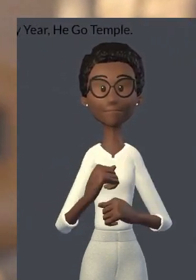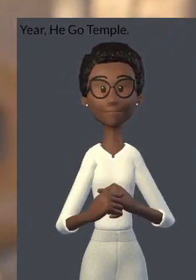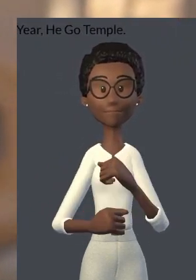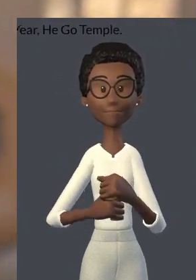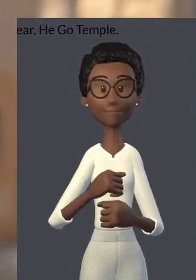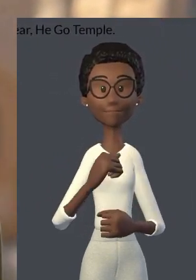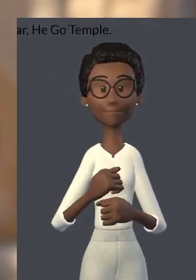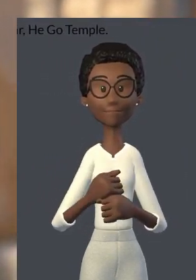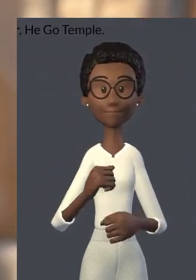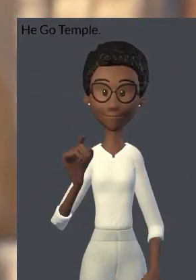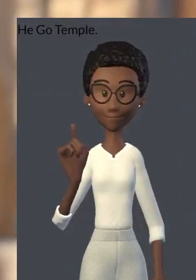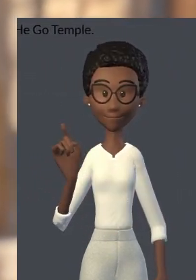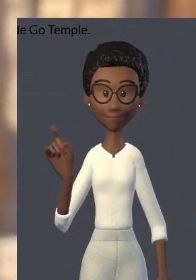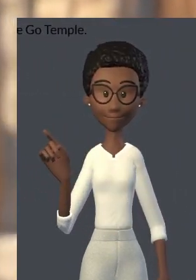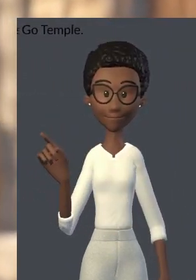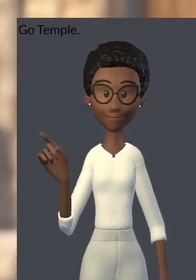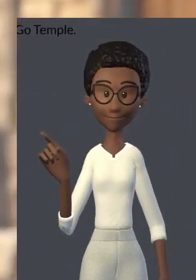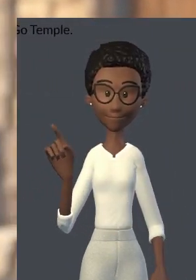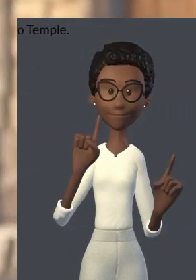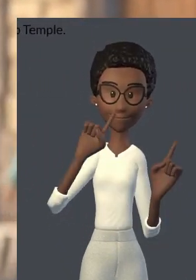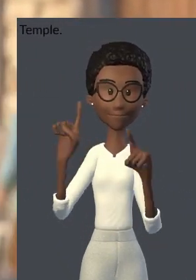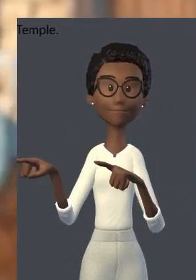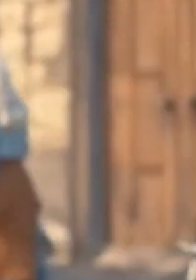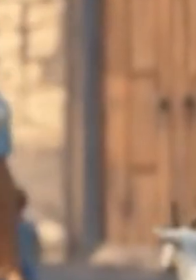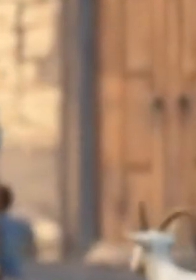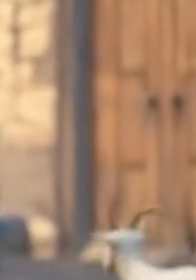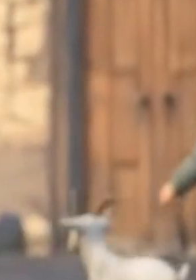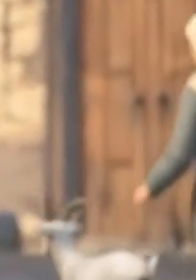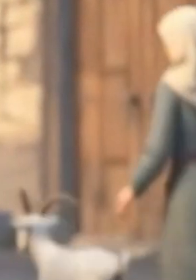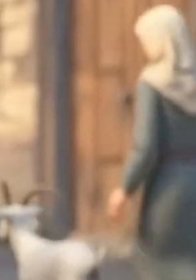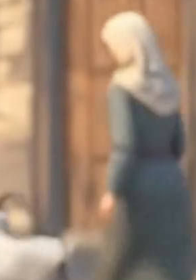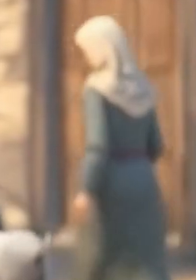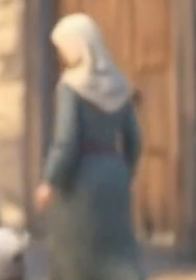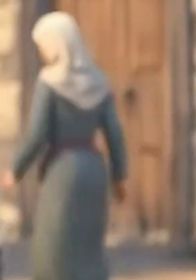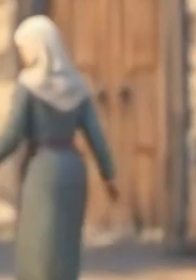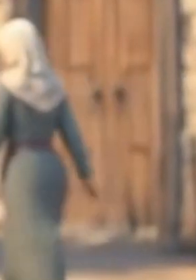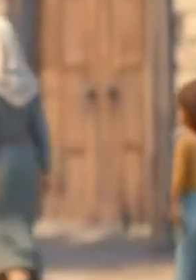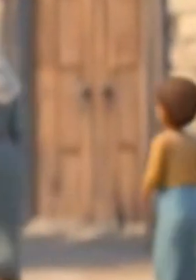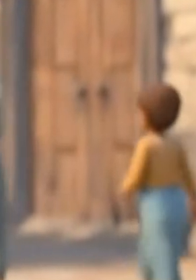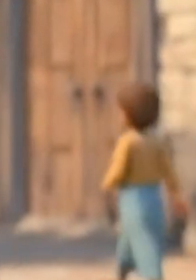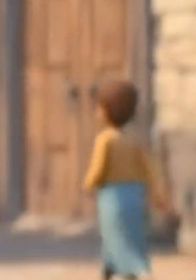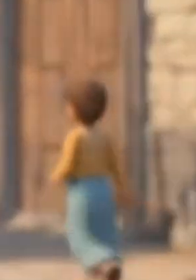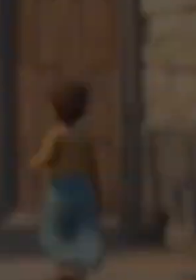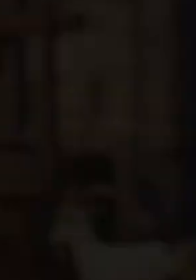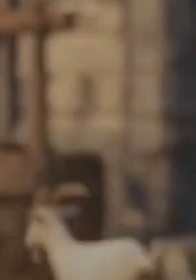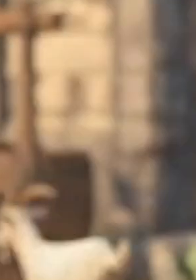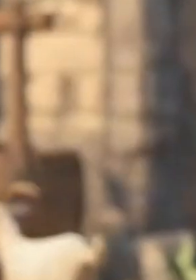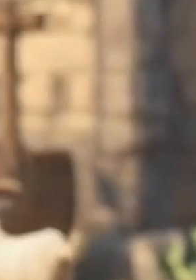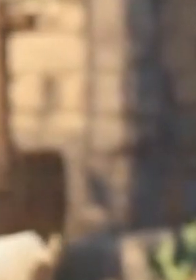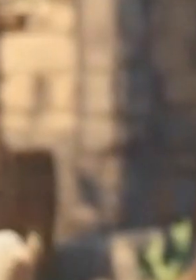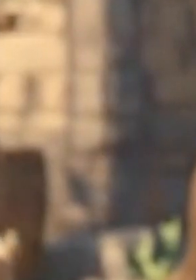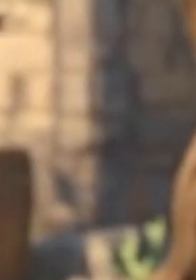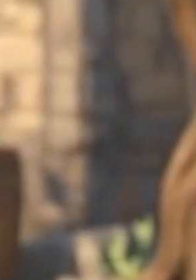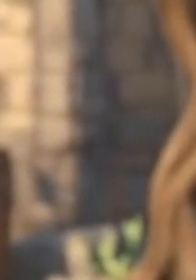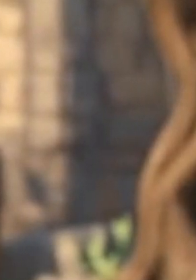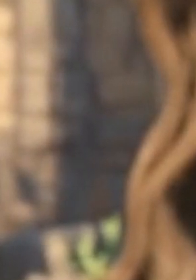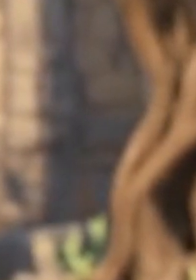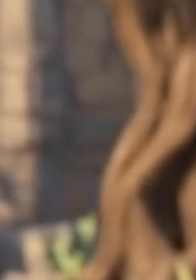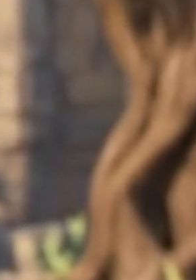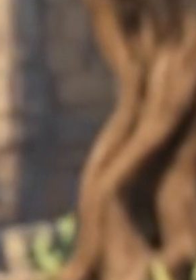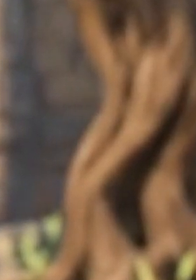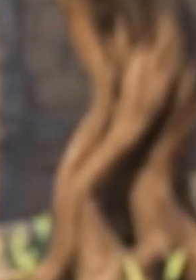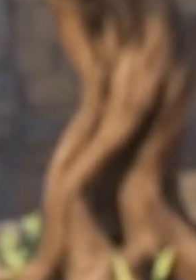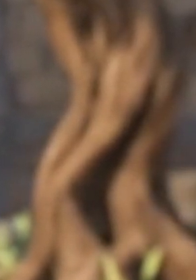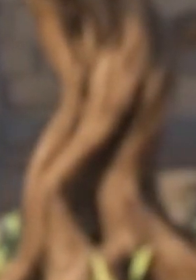gracious, kind, and dignified, walked through her village with the smile of a woman who had learned to keep hope and